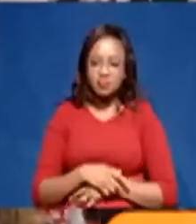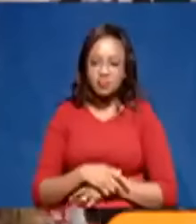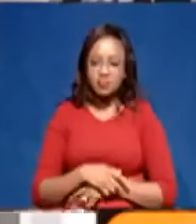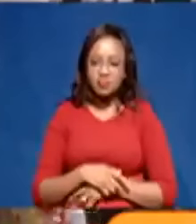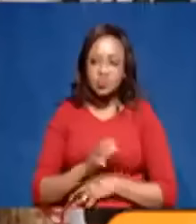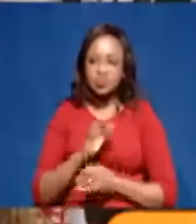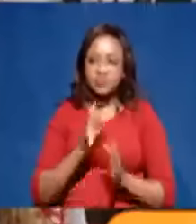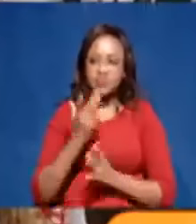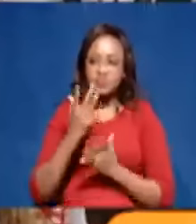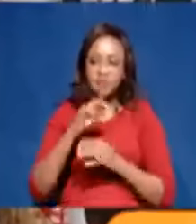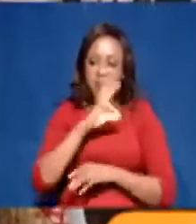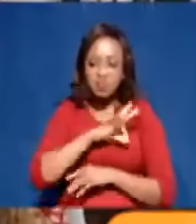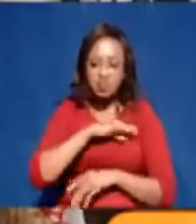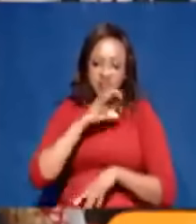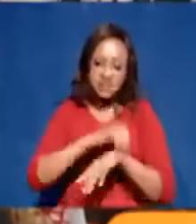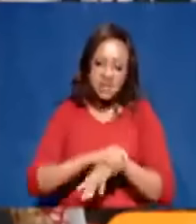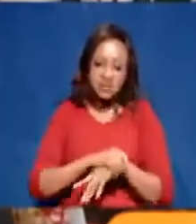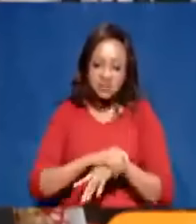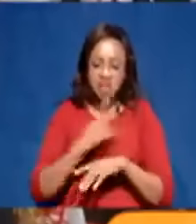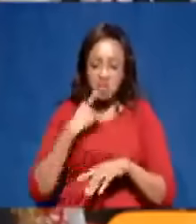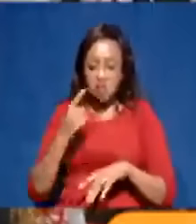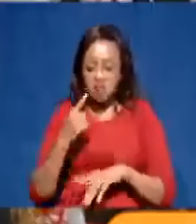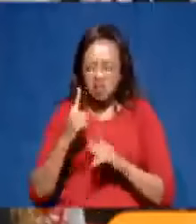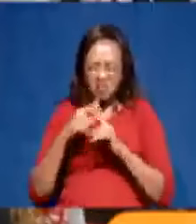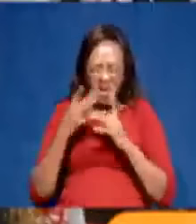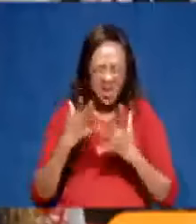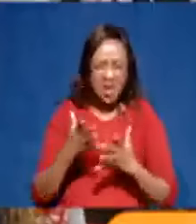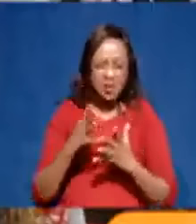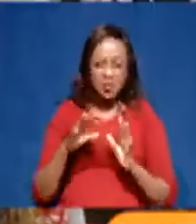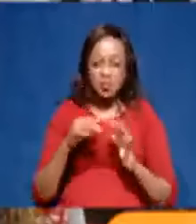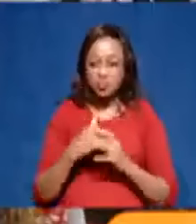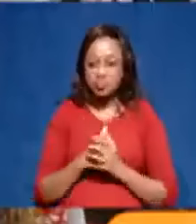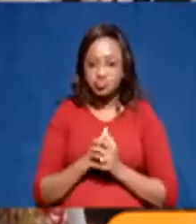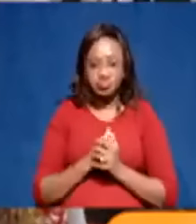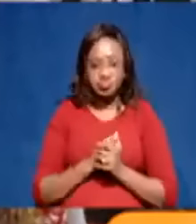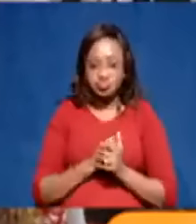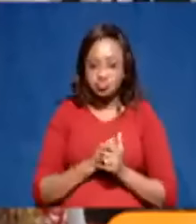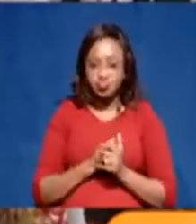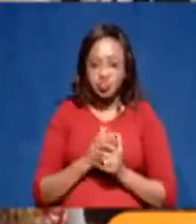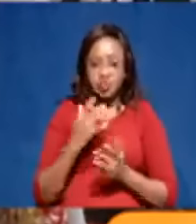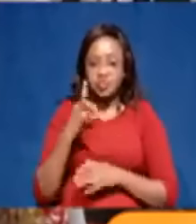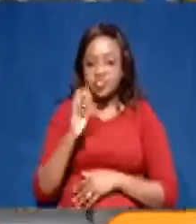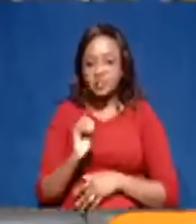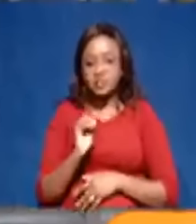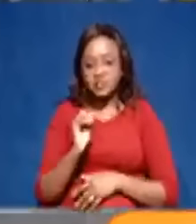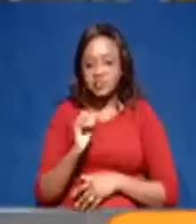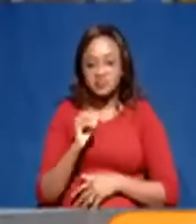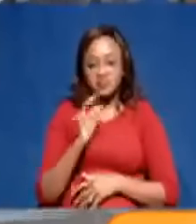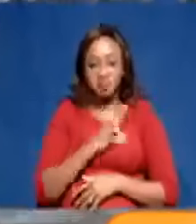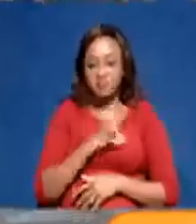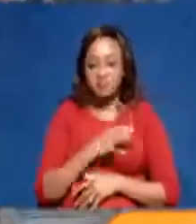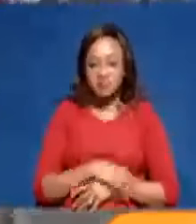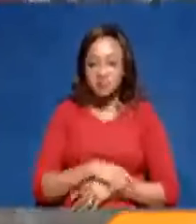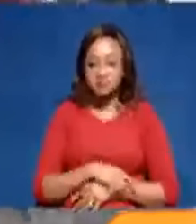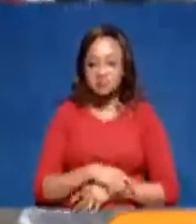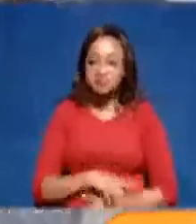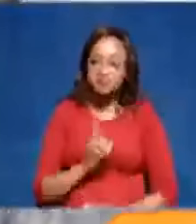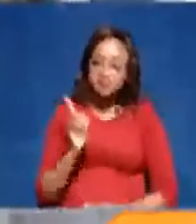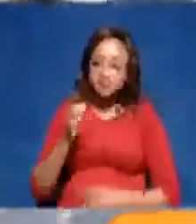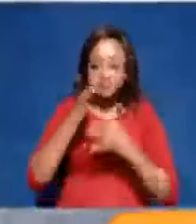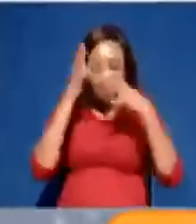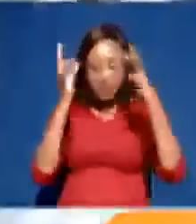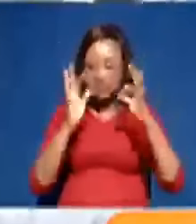100 unapata 100, saa hii unapata imeshuka na hiyo 60. Unapata kama ni 30. Mumboi now says she has been forced to